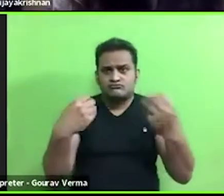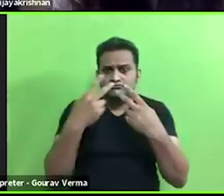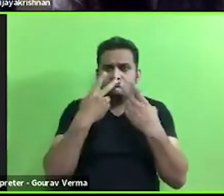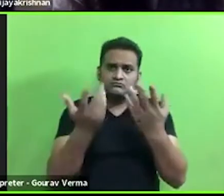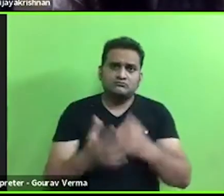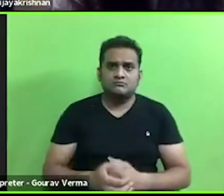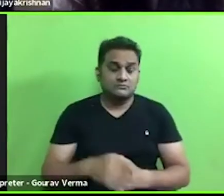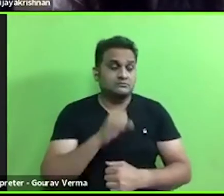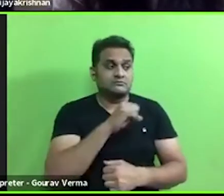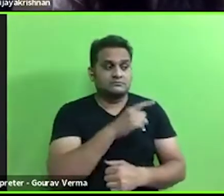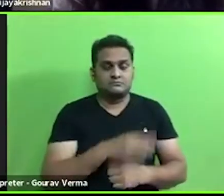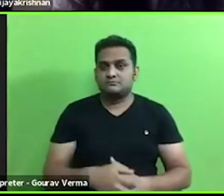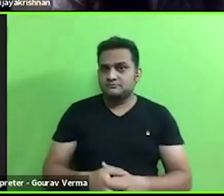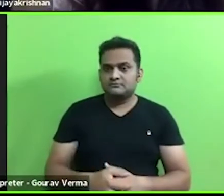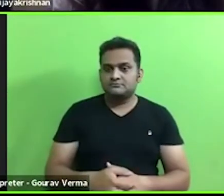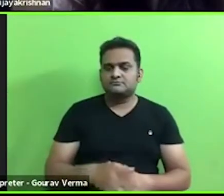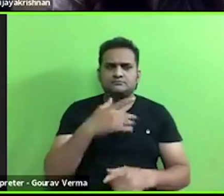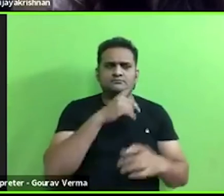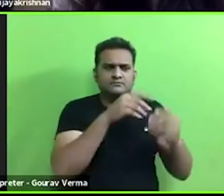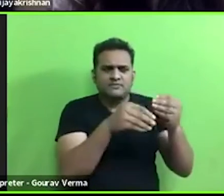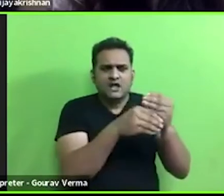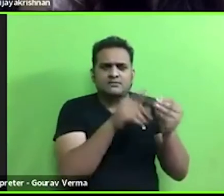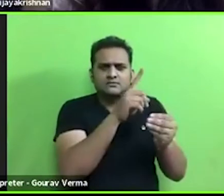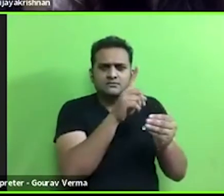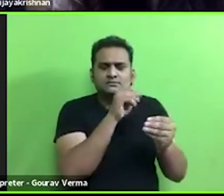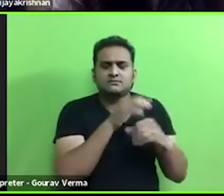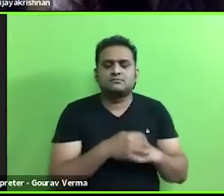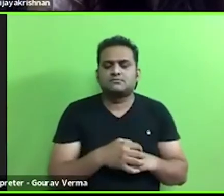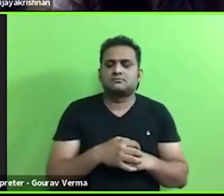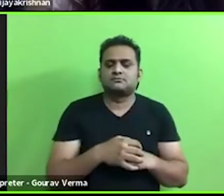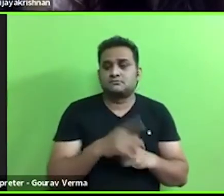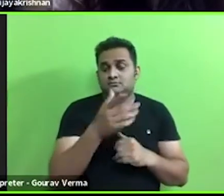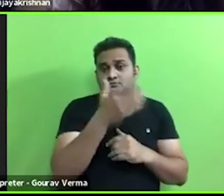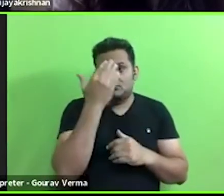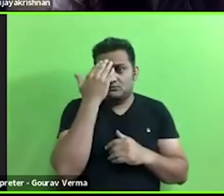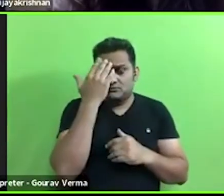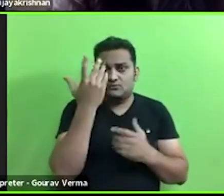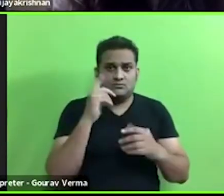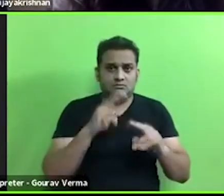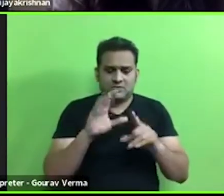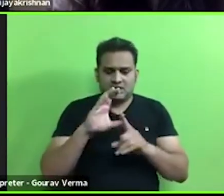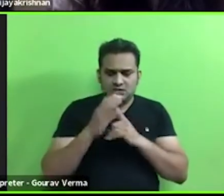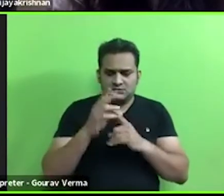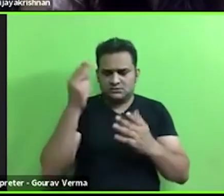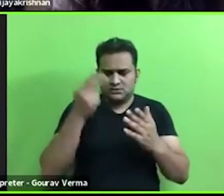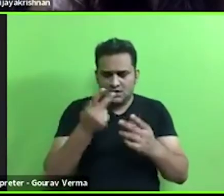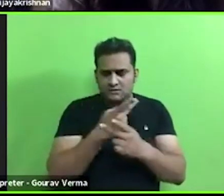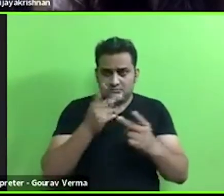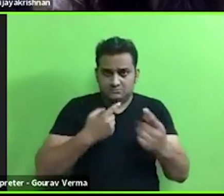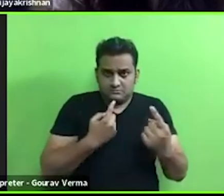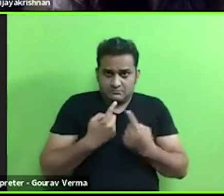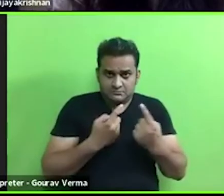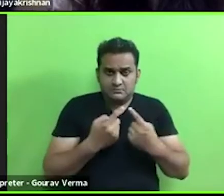Yeah. I'm just going to add one thing to it. When we discuss culture and arts of especially communities